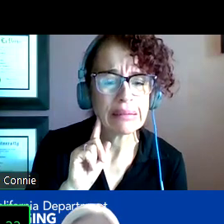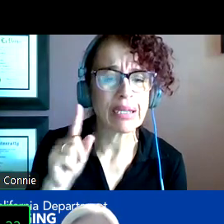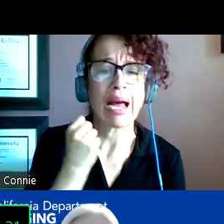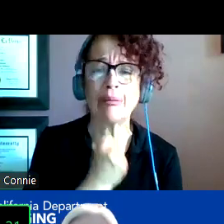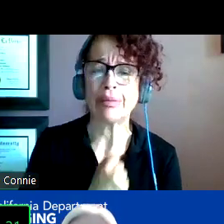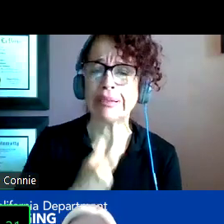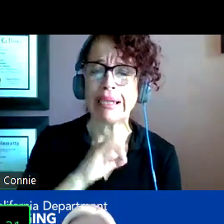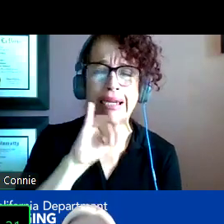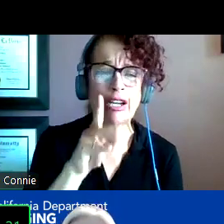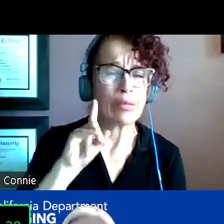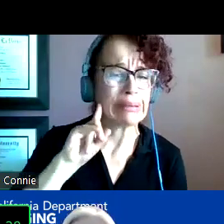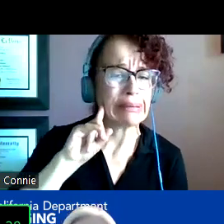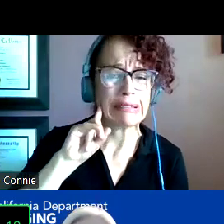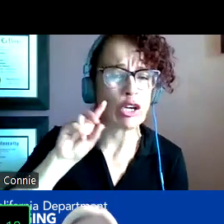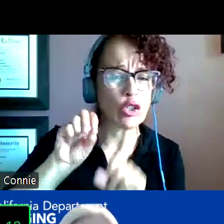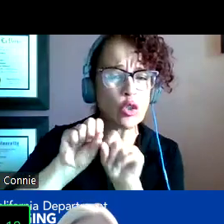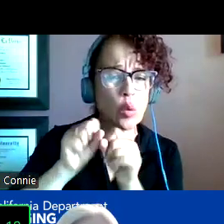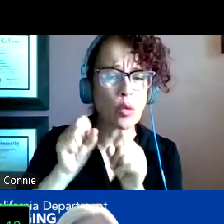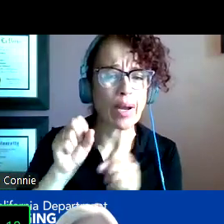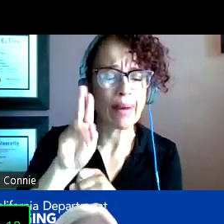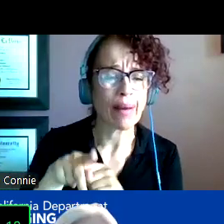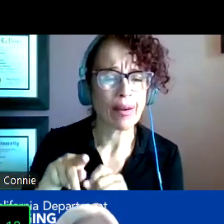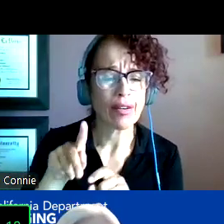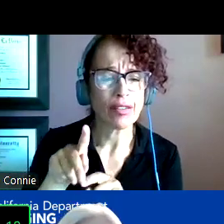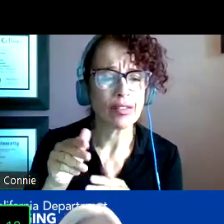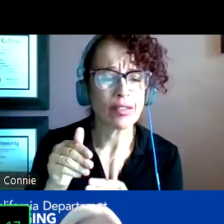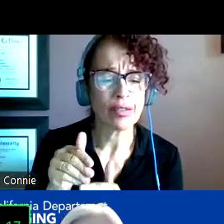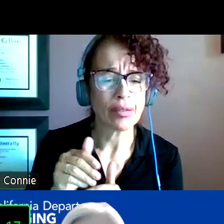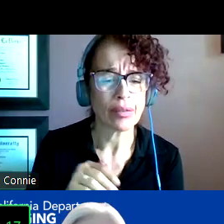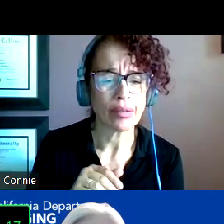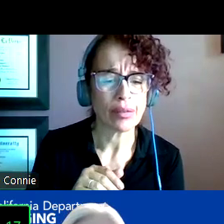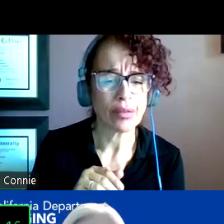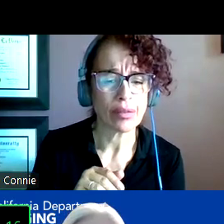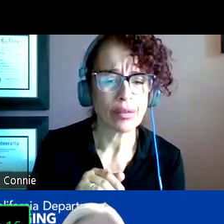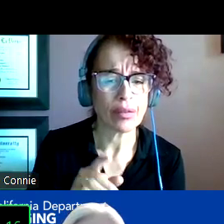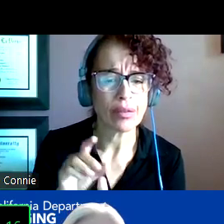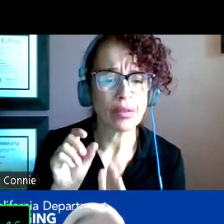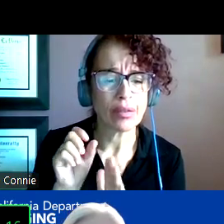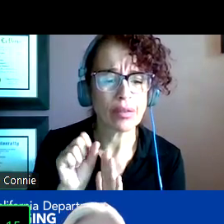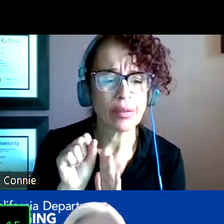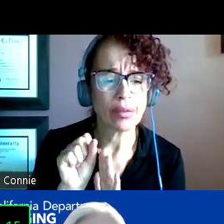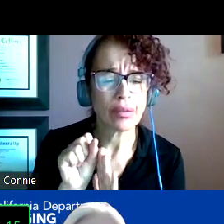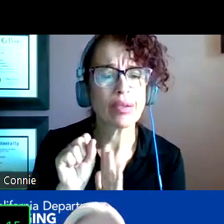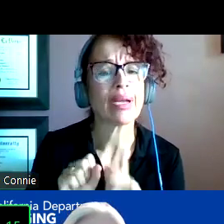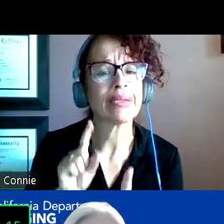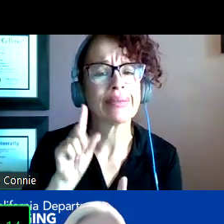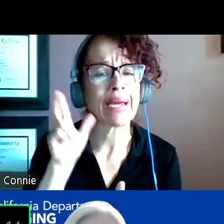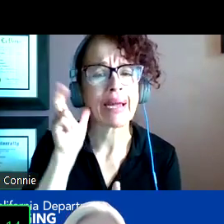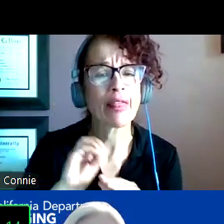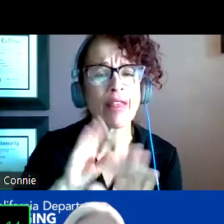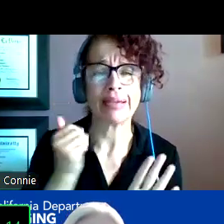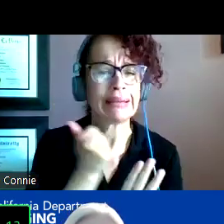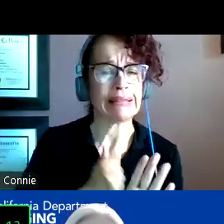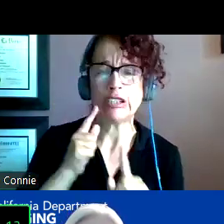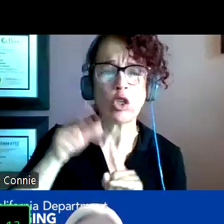sorry, Jeffrey, you seem to be breaking up. On your closed captioning, say in the last. I'm